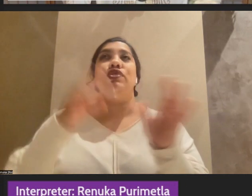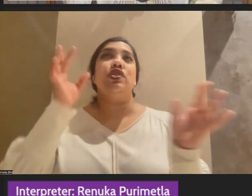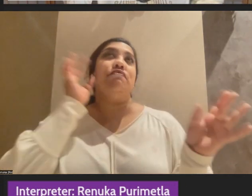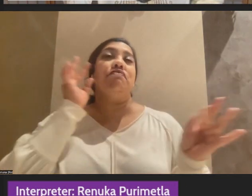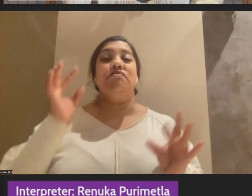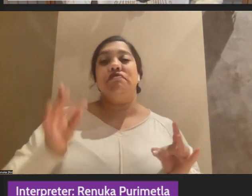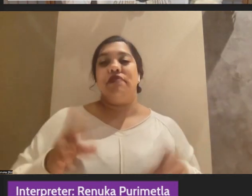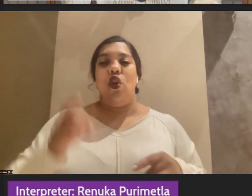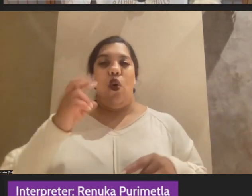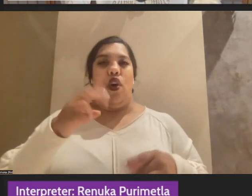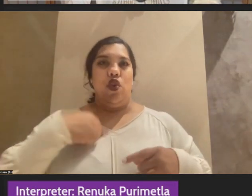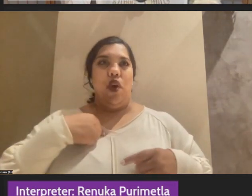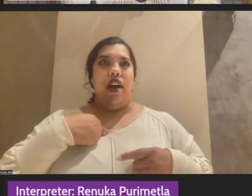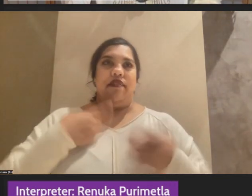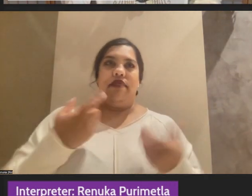me?